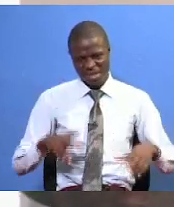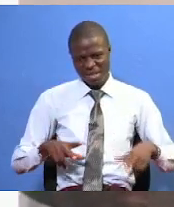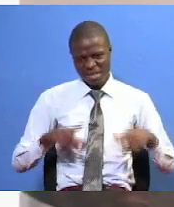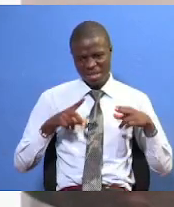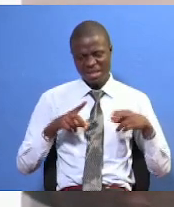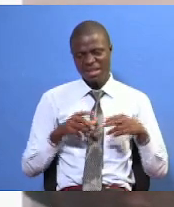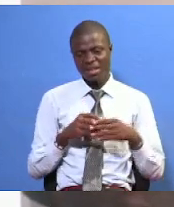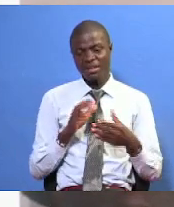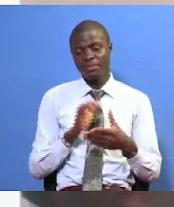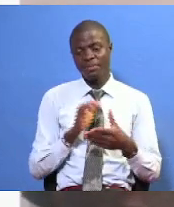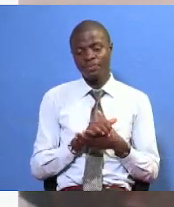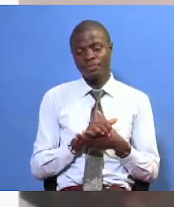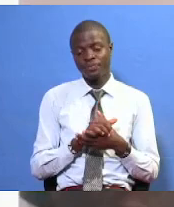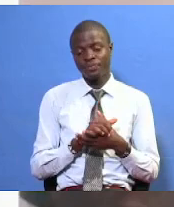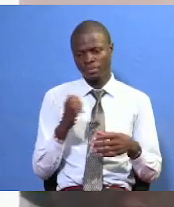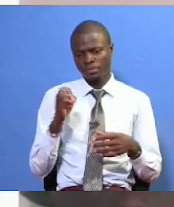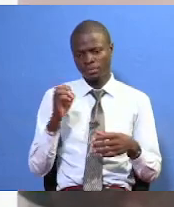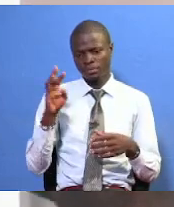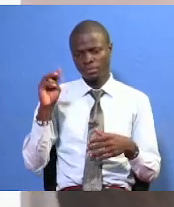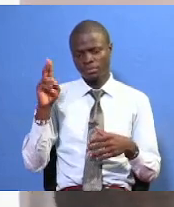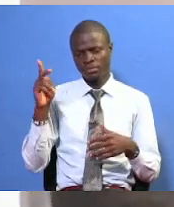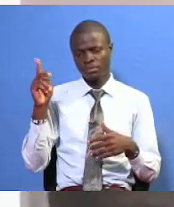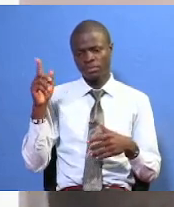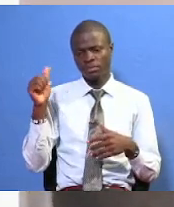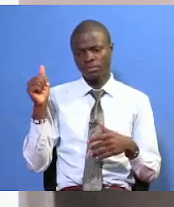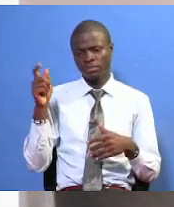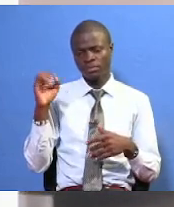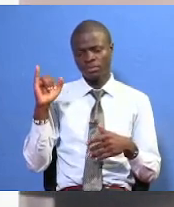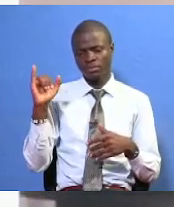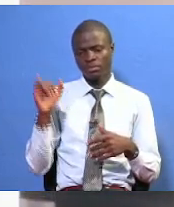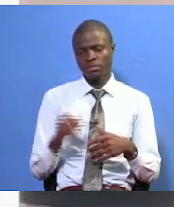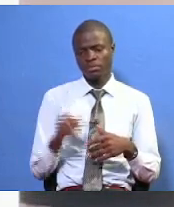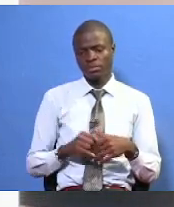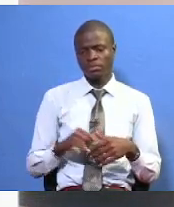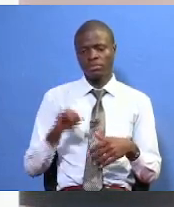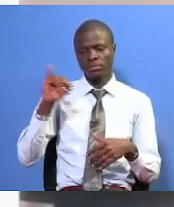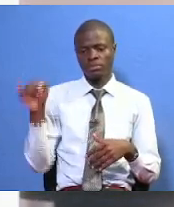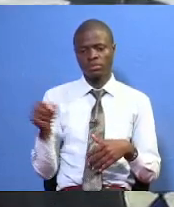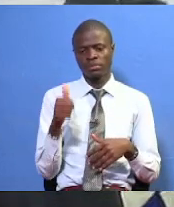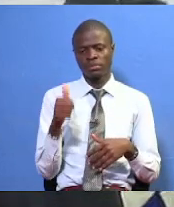Mahmoud Abbas. The Joint Admissions Board, however,